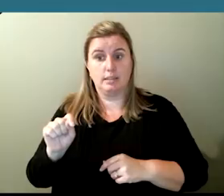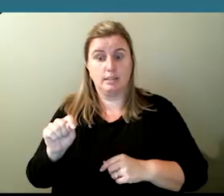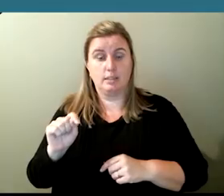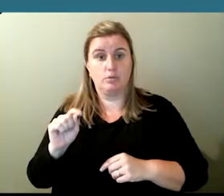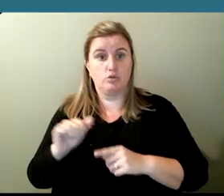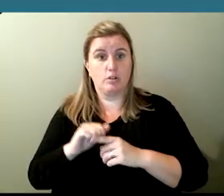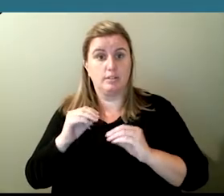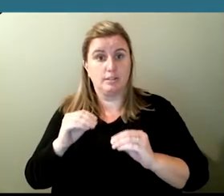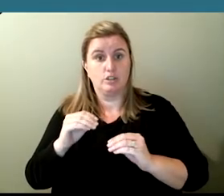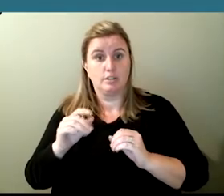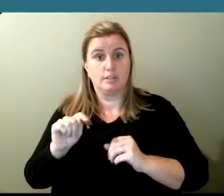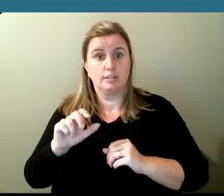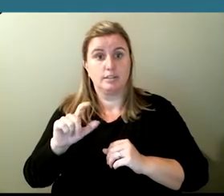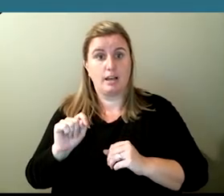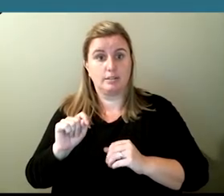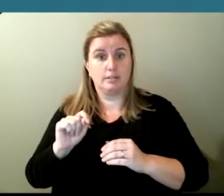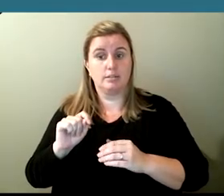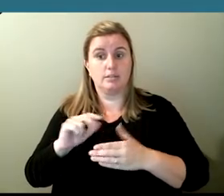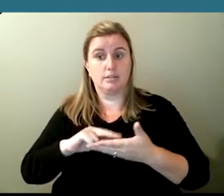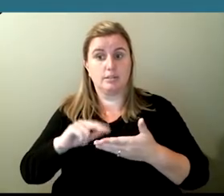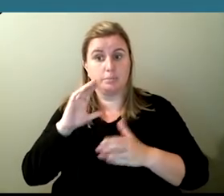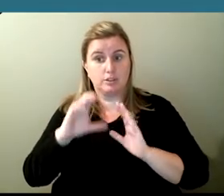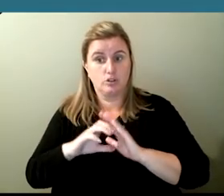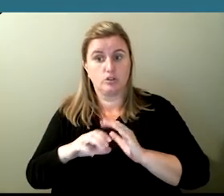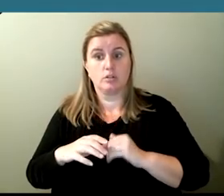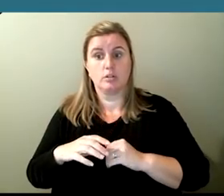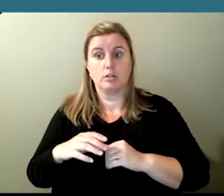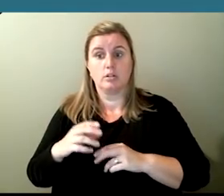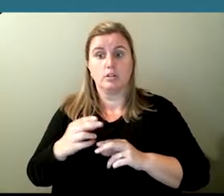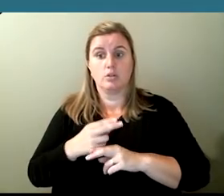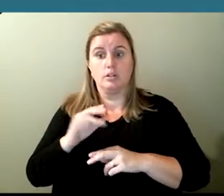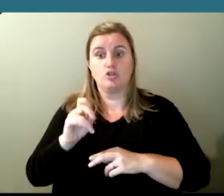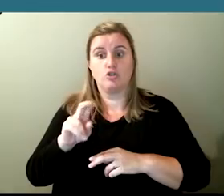to teach tagged pictures using BST, and introverbals using